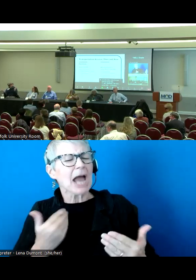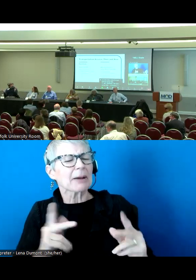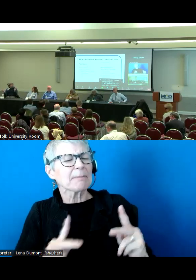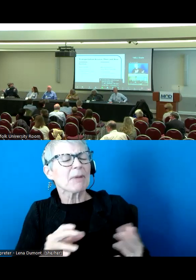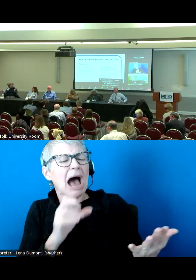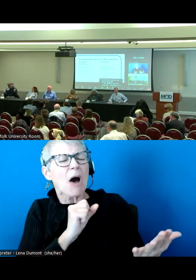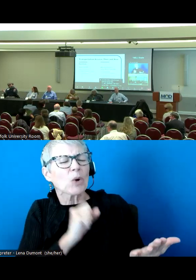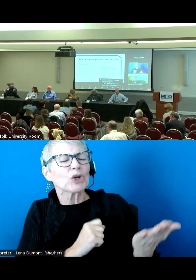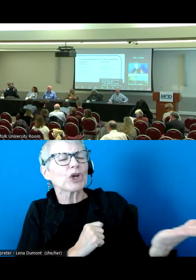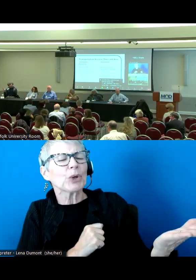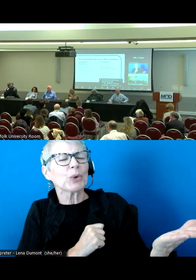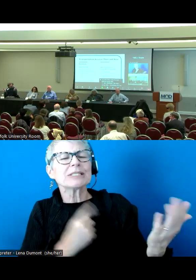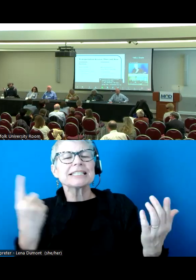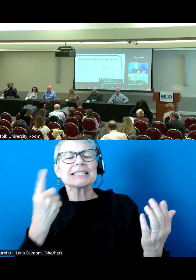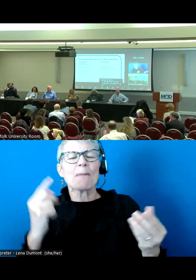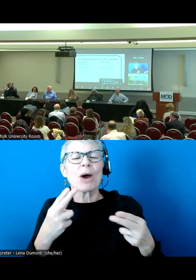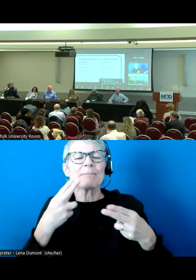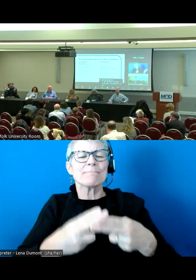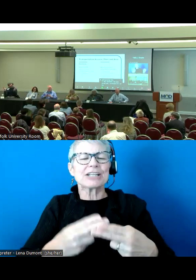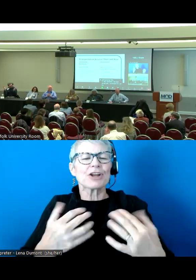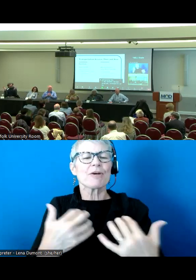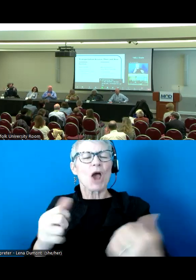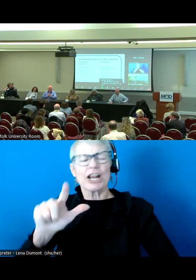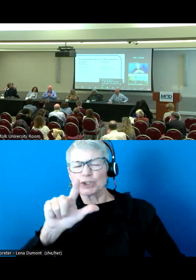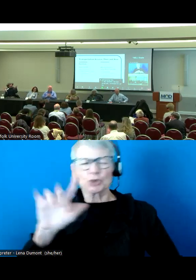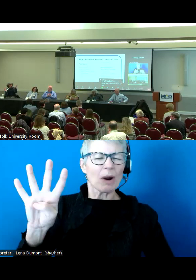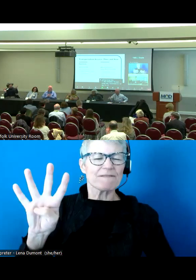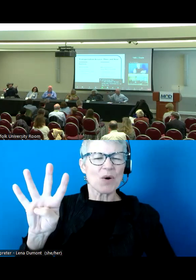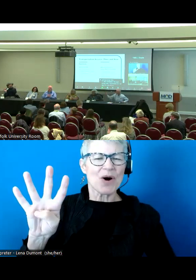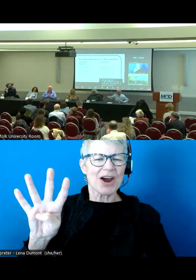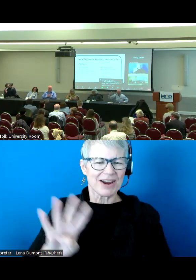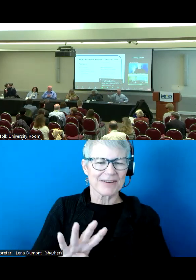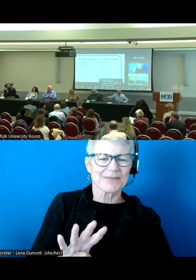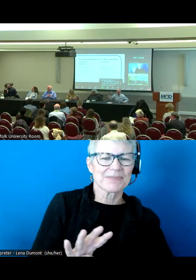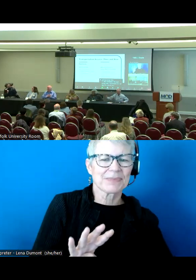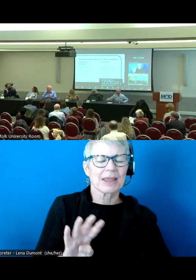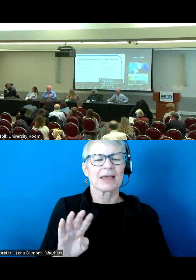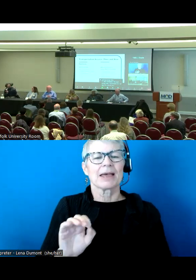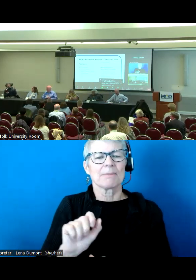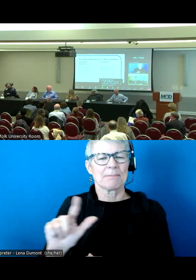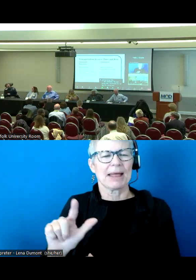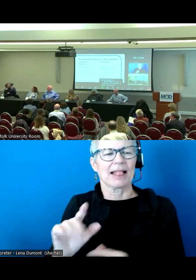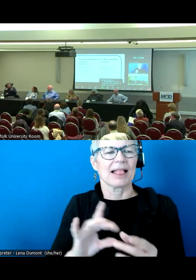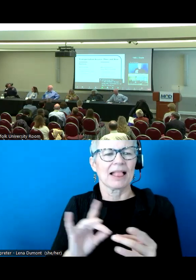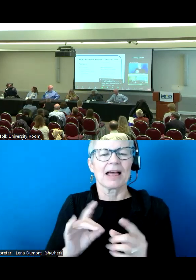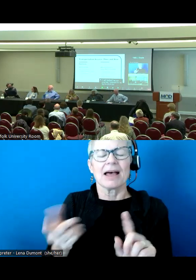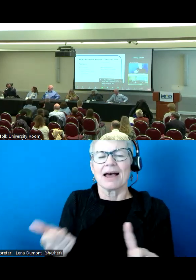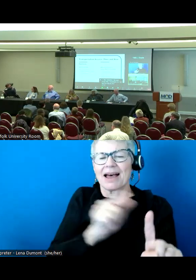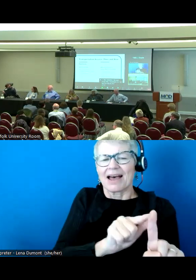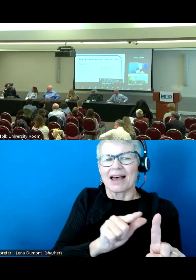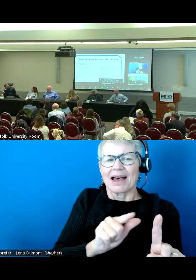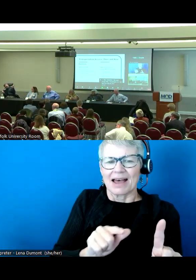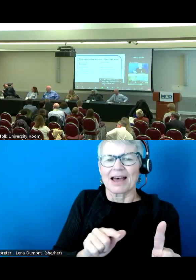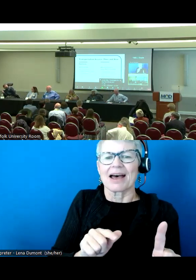24. All right, all right. this is where